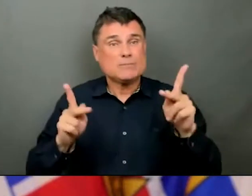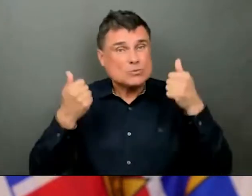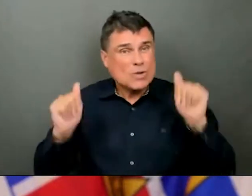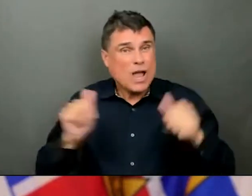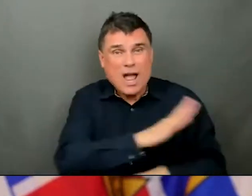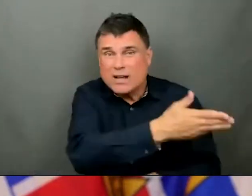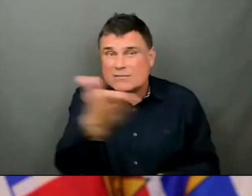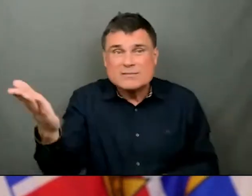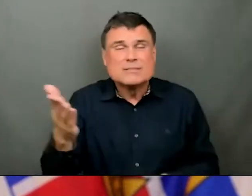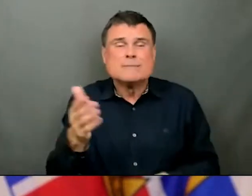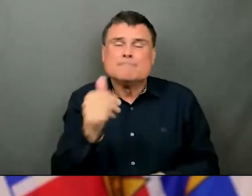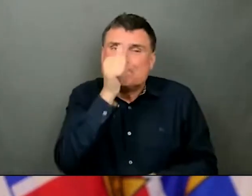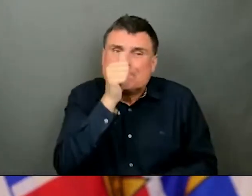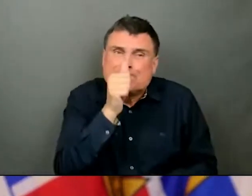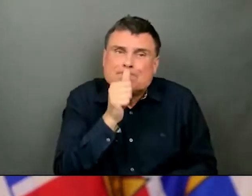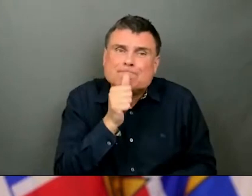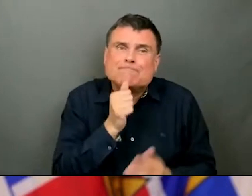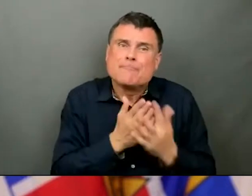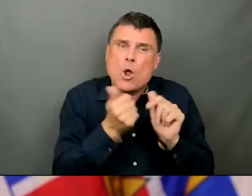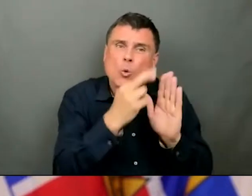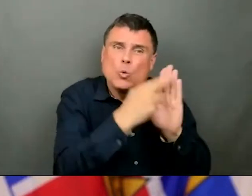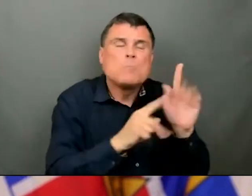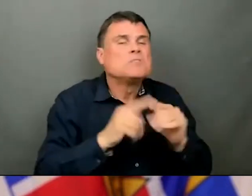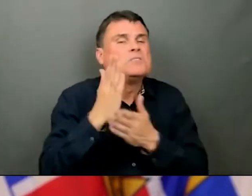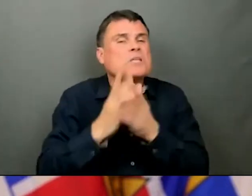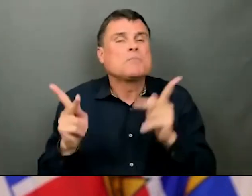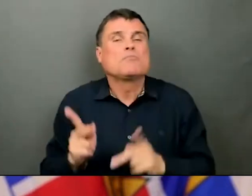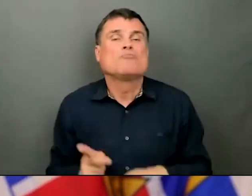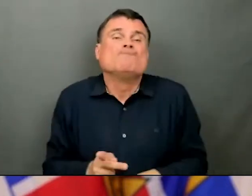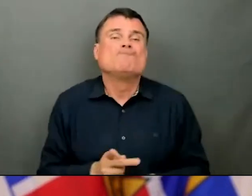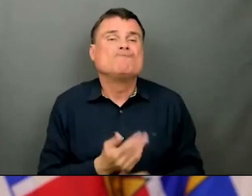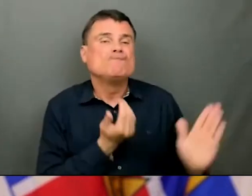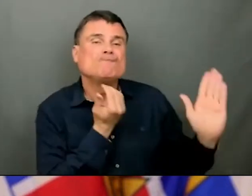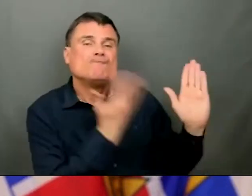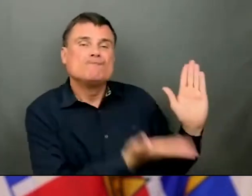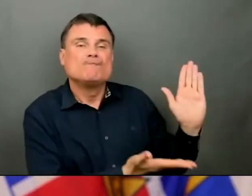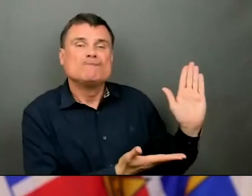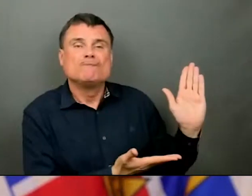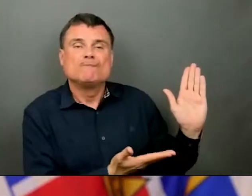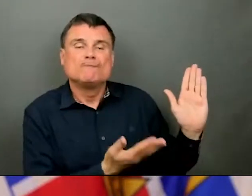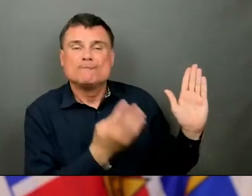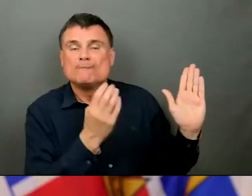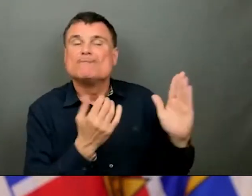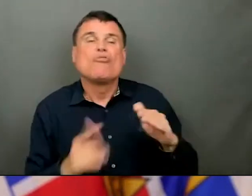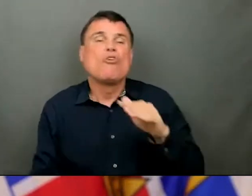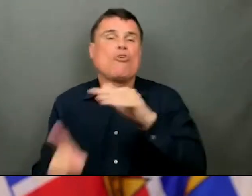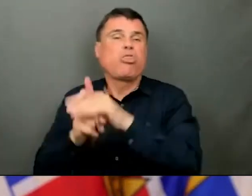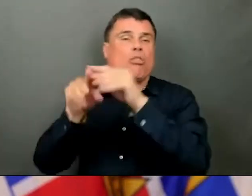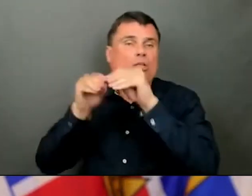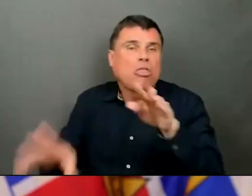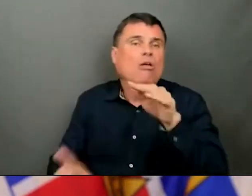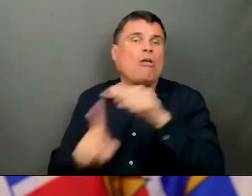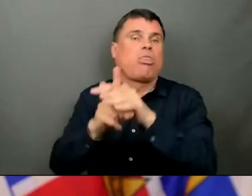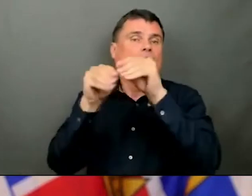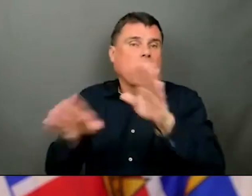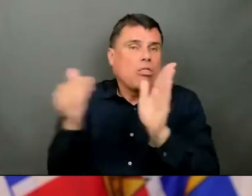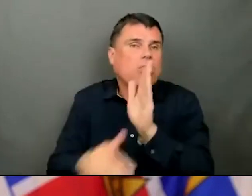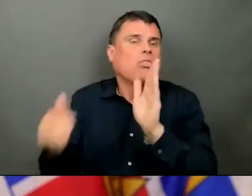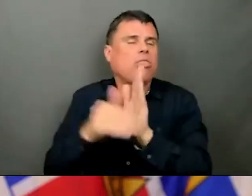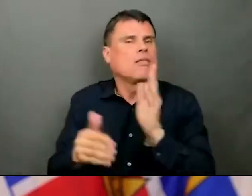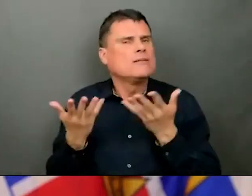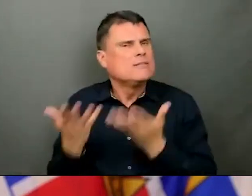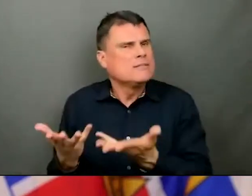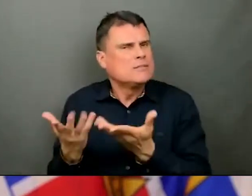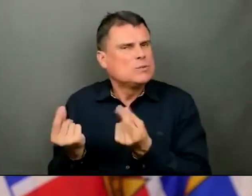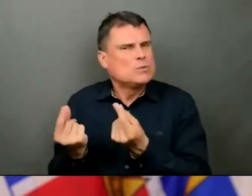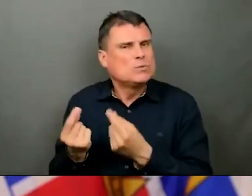that, transmission is still out and about, so to speak. Absolutely, and this is